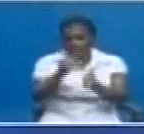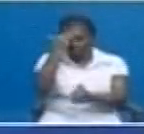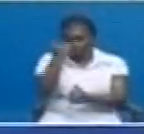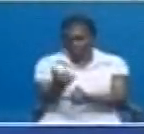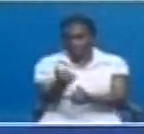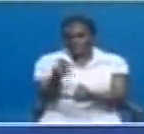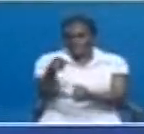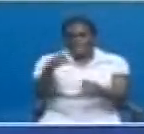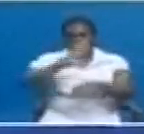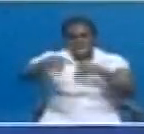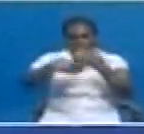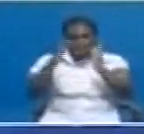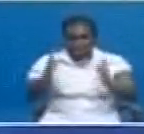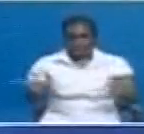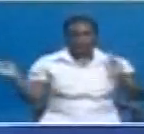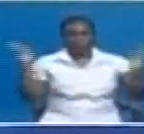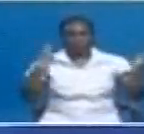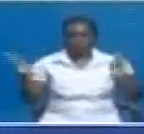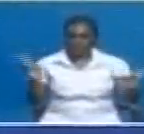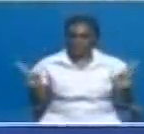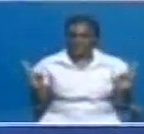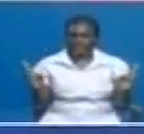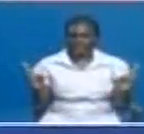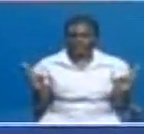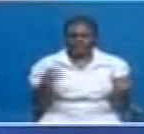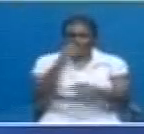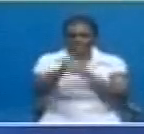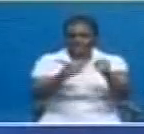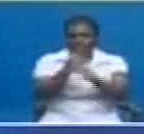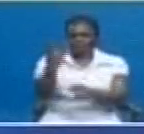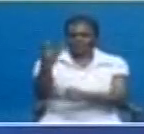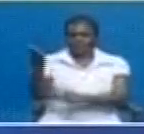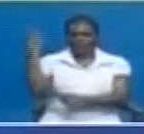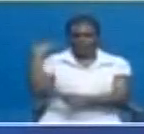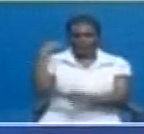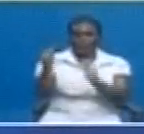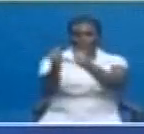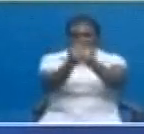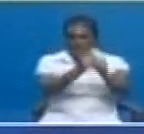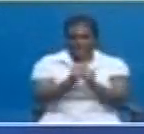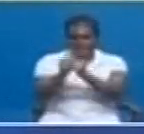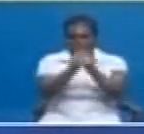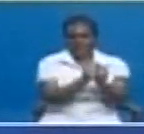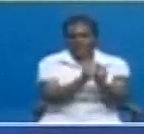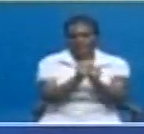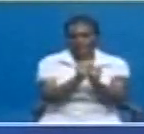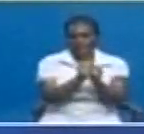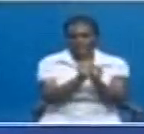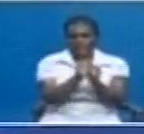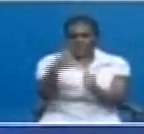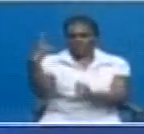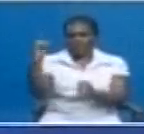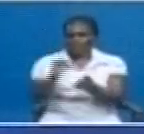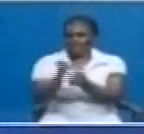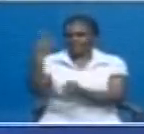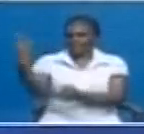away, but everyone is ready for it. If I can speak for the last 4 years we've been together, I think our away record was better than home, because like